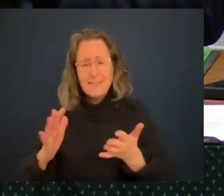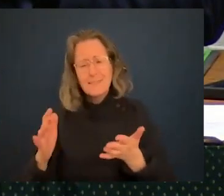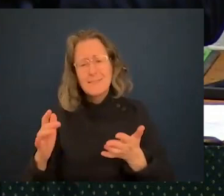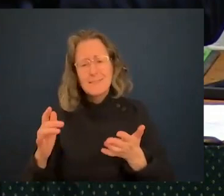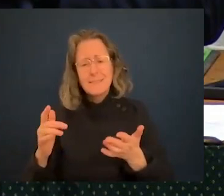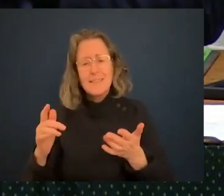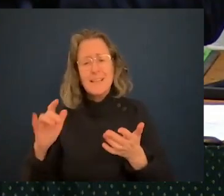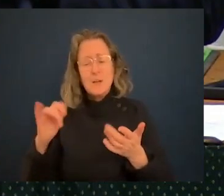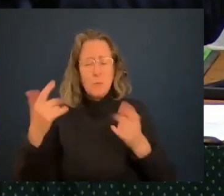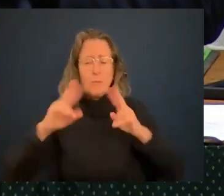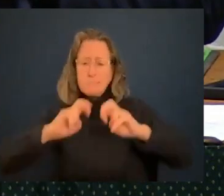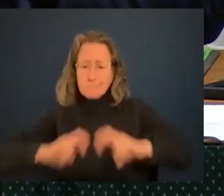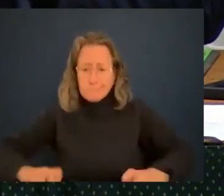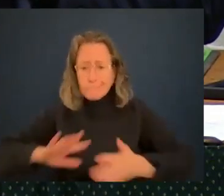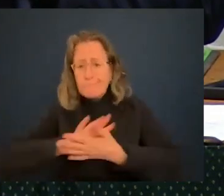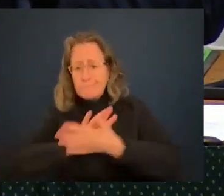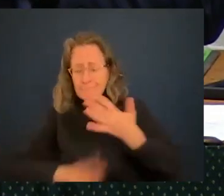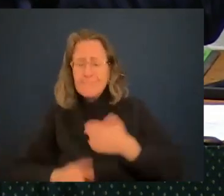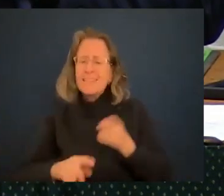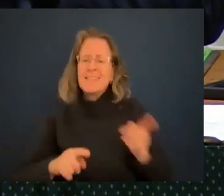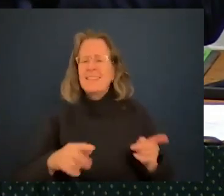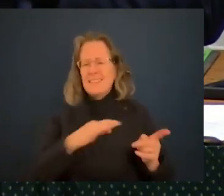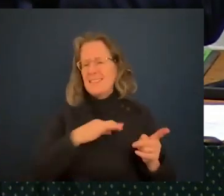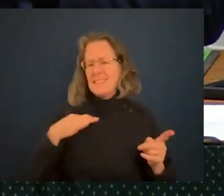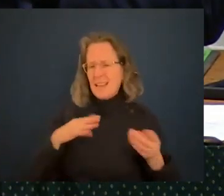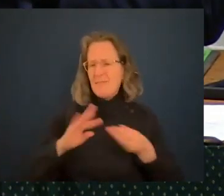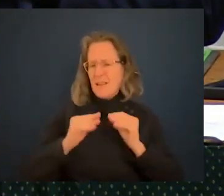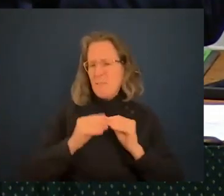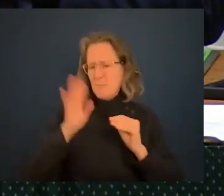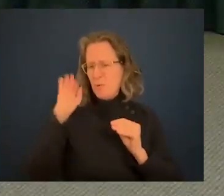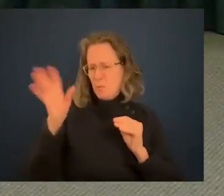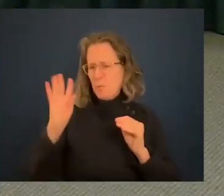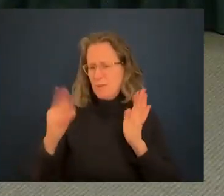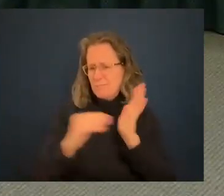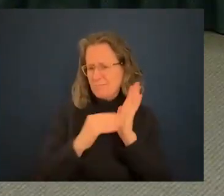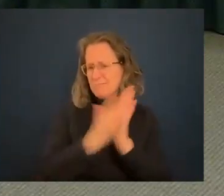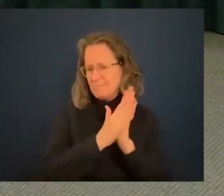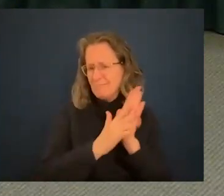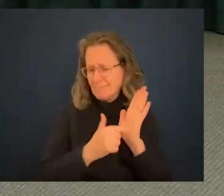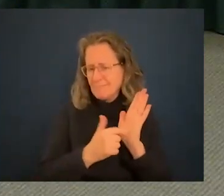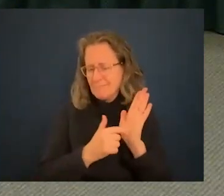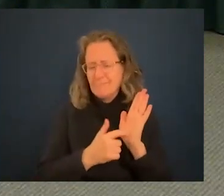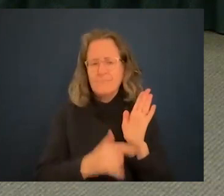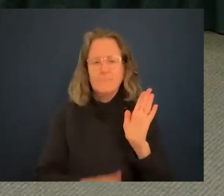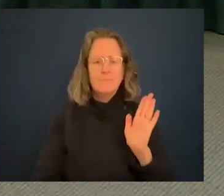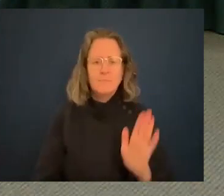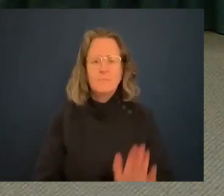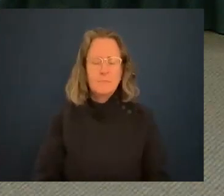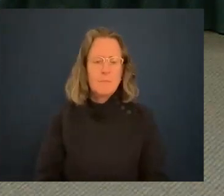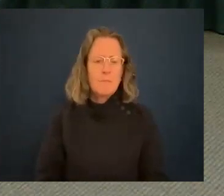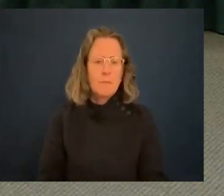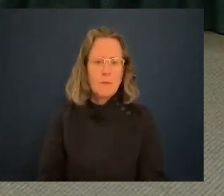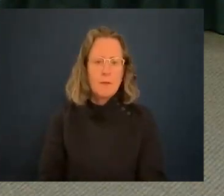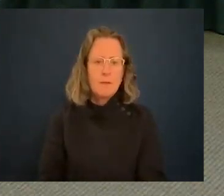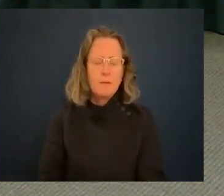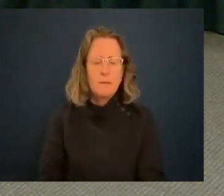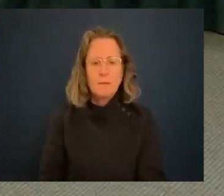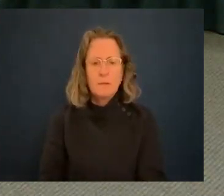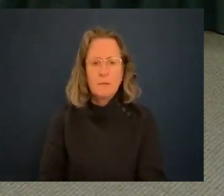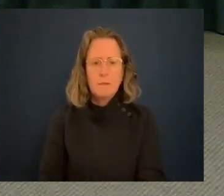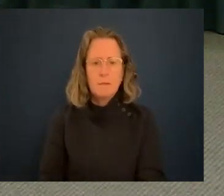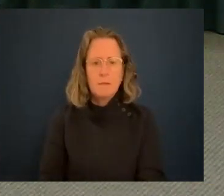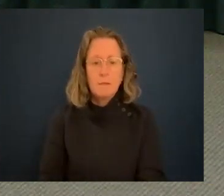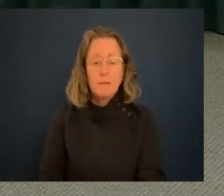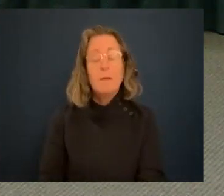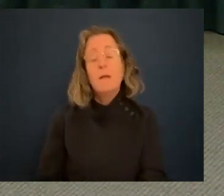to set sort of a standard moving forward and was the first X number of pages of the if you